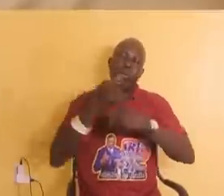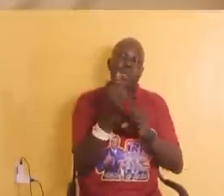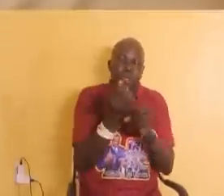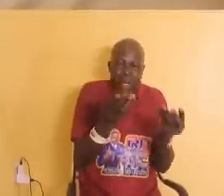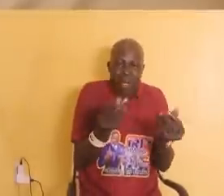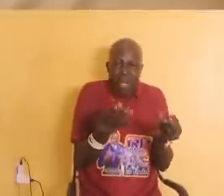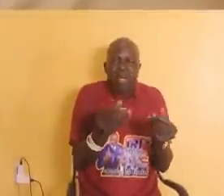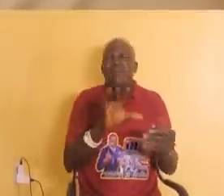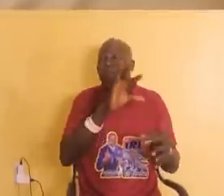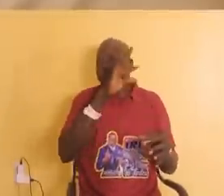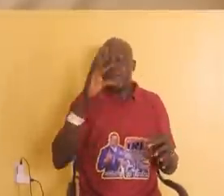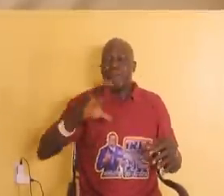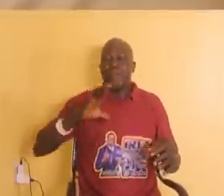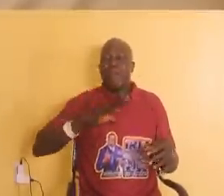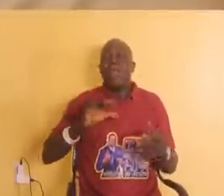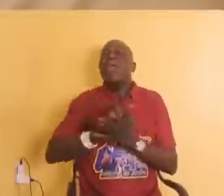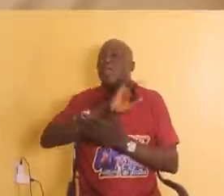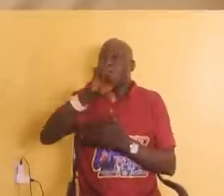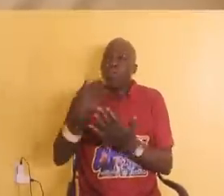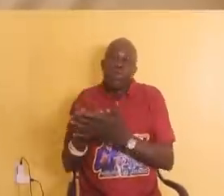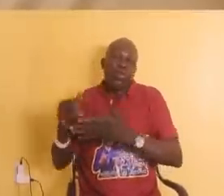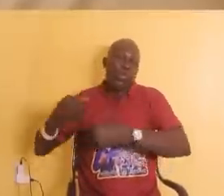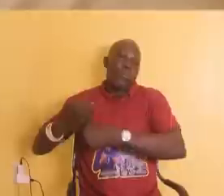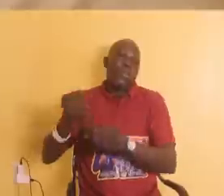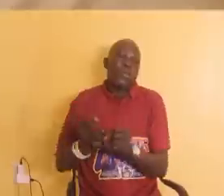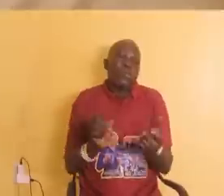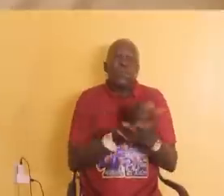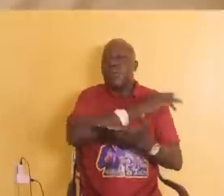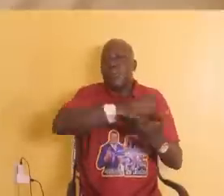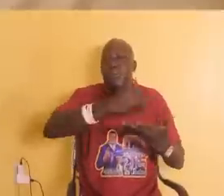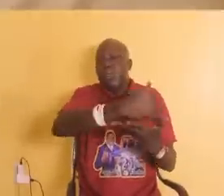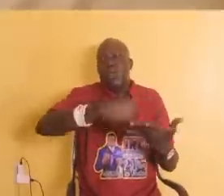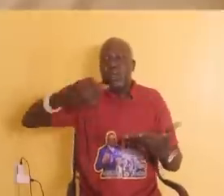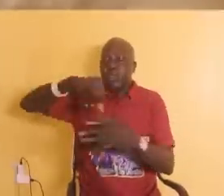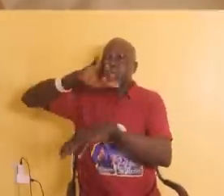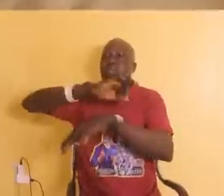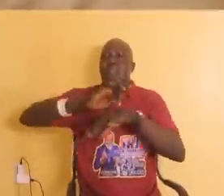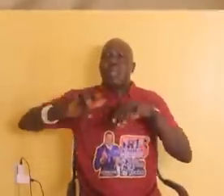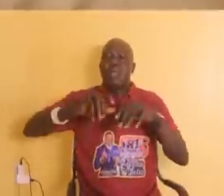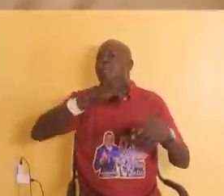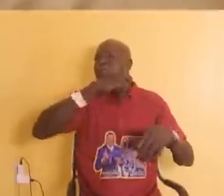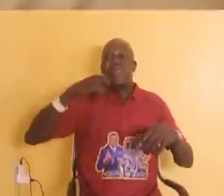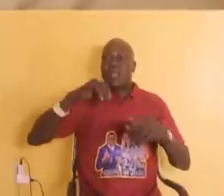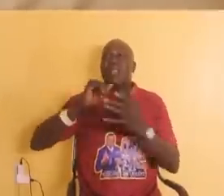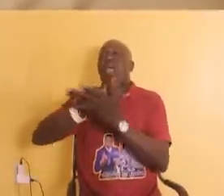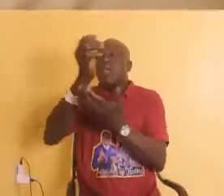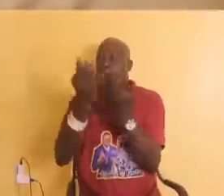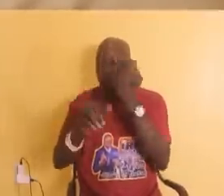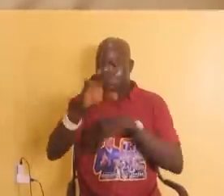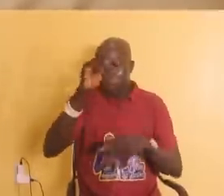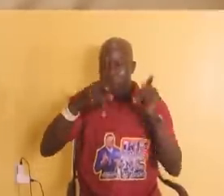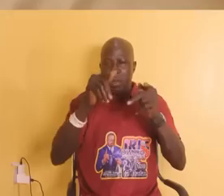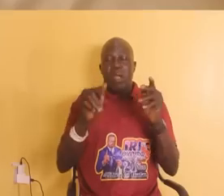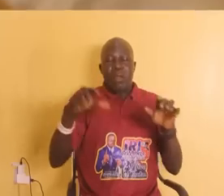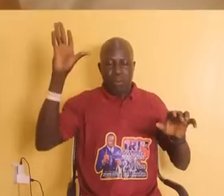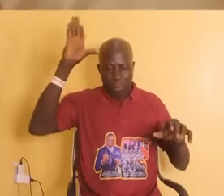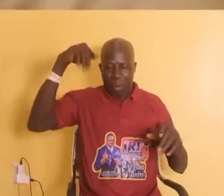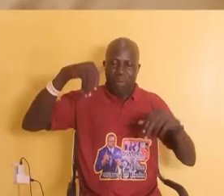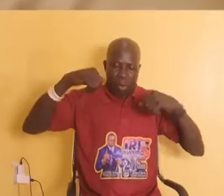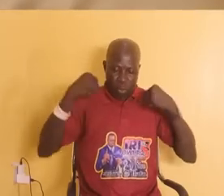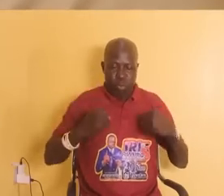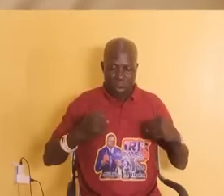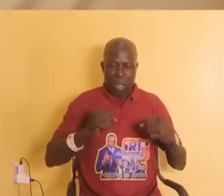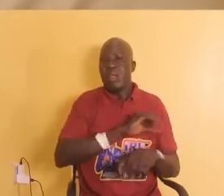meant to make your life fatal. You want to bring us. So my baby, you know, people are